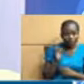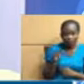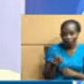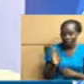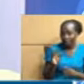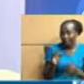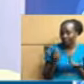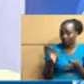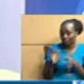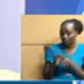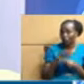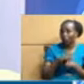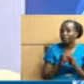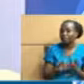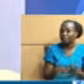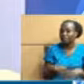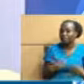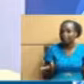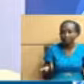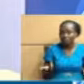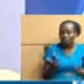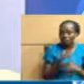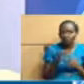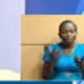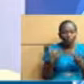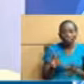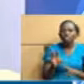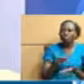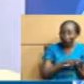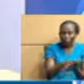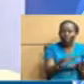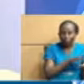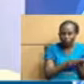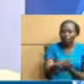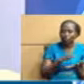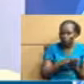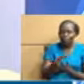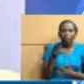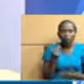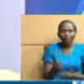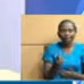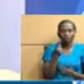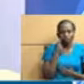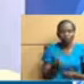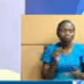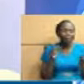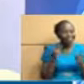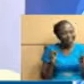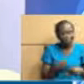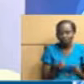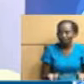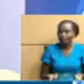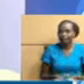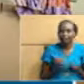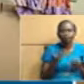COVID, they are literally pulled out all trillions and trillions to try to get back to, but they can't get enough. They are going through